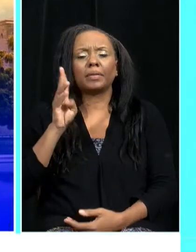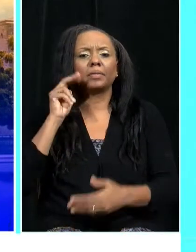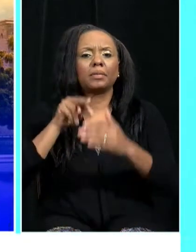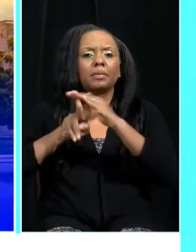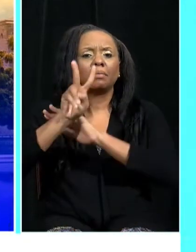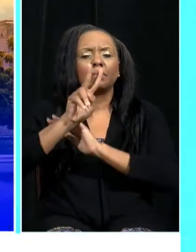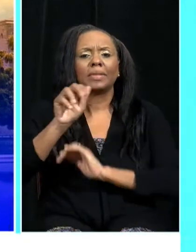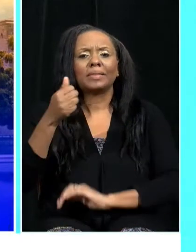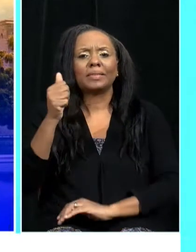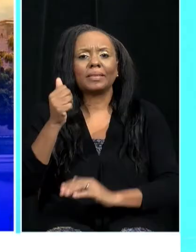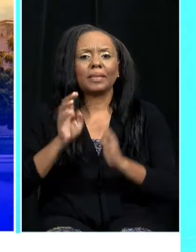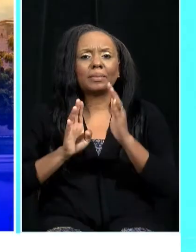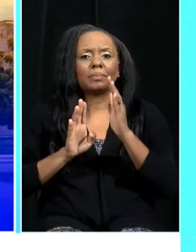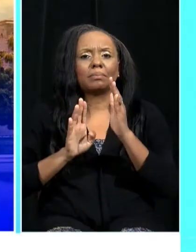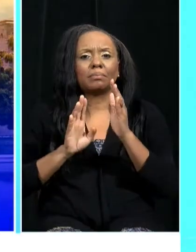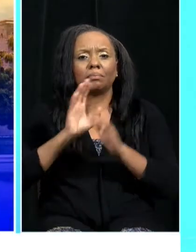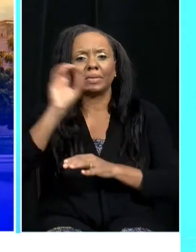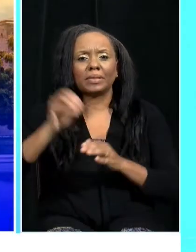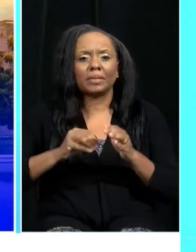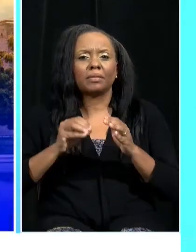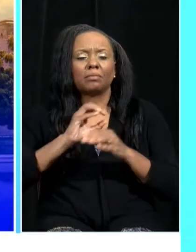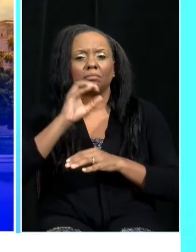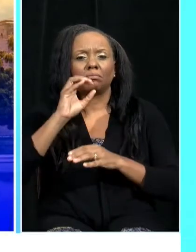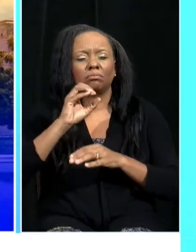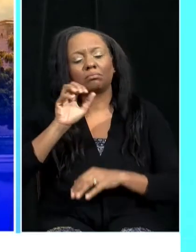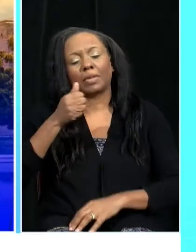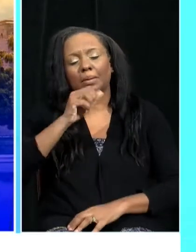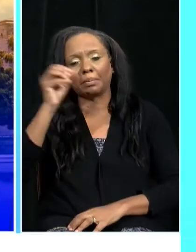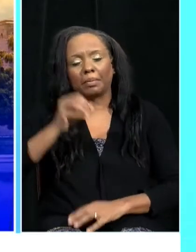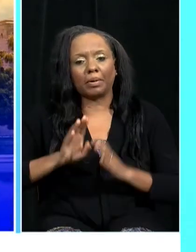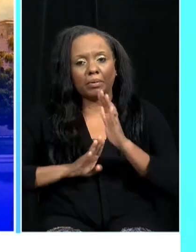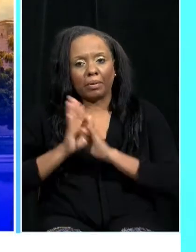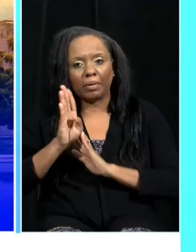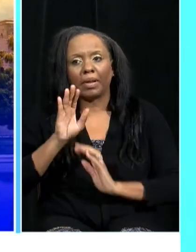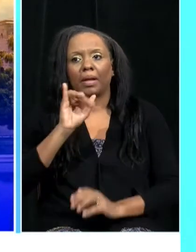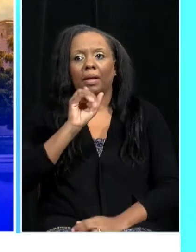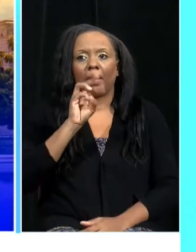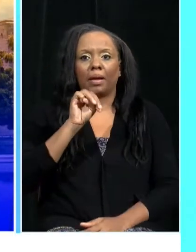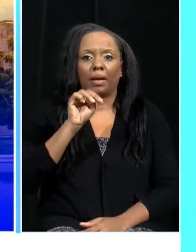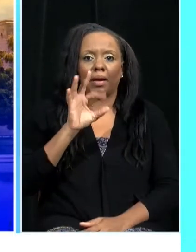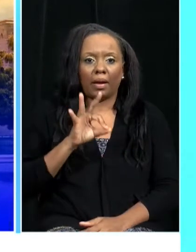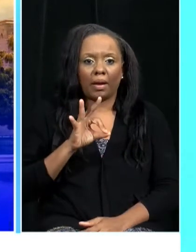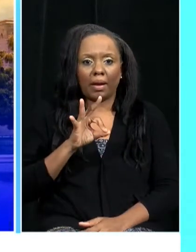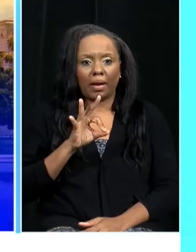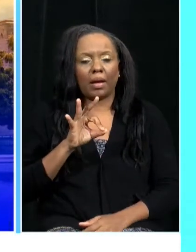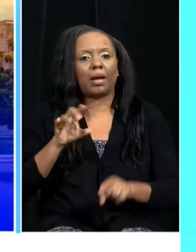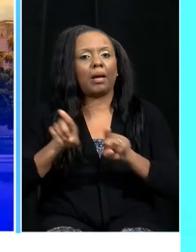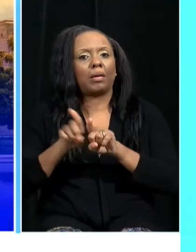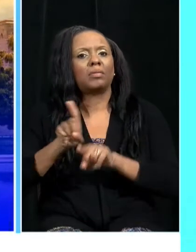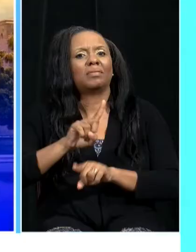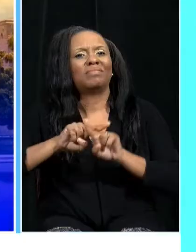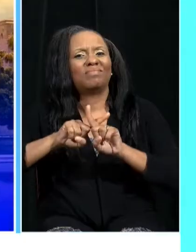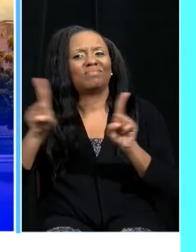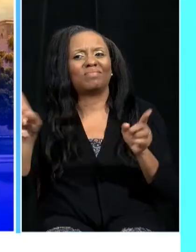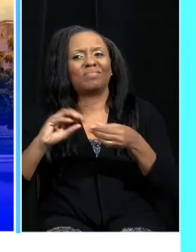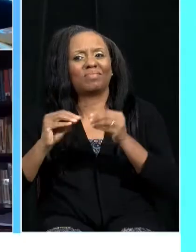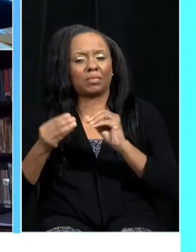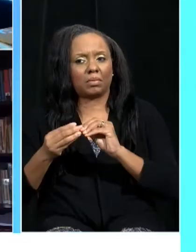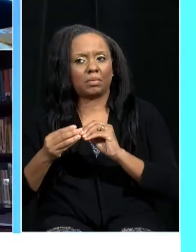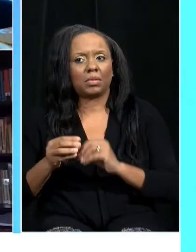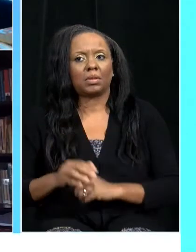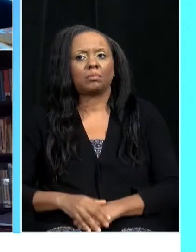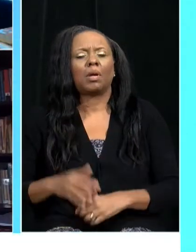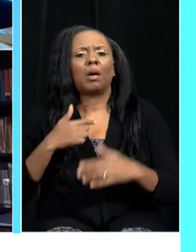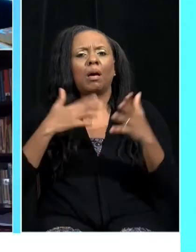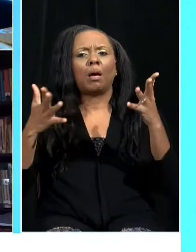growth, IMF and World Bank approximately 8.5%, and this is in line with the forecast from our own central bank of between 7 and 9%. So I